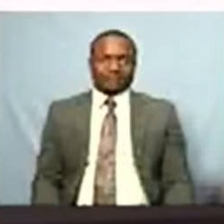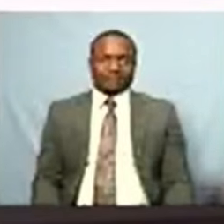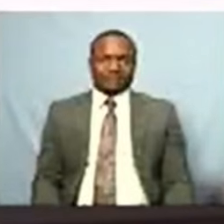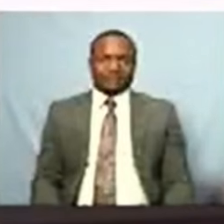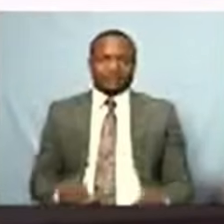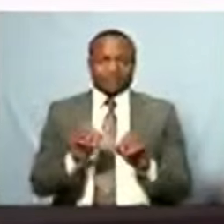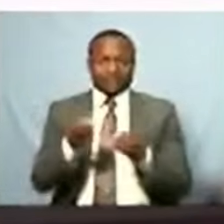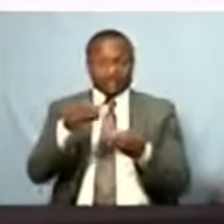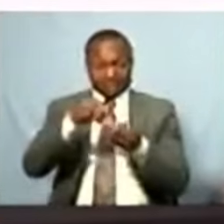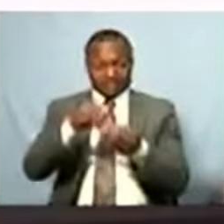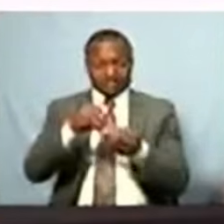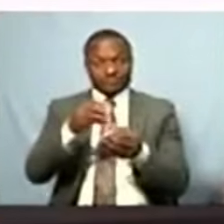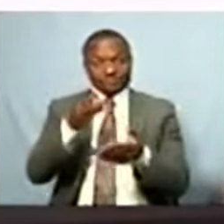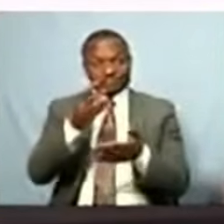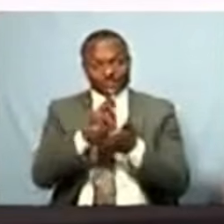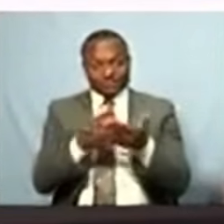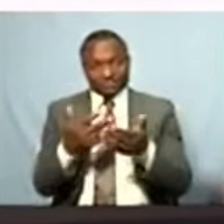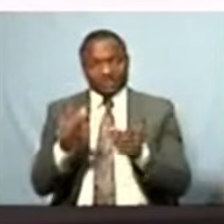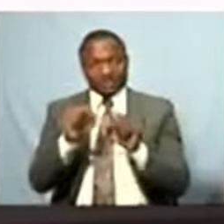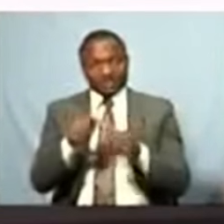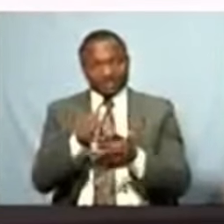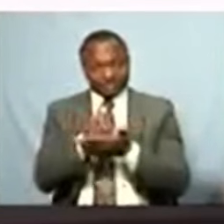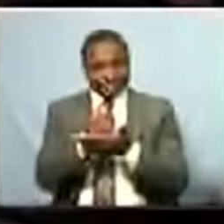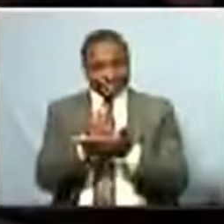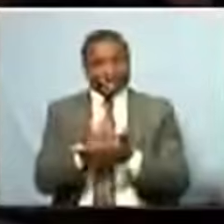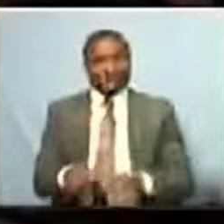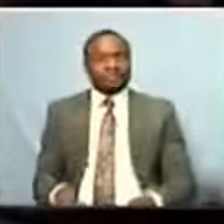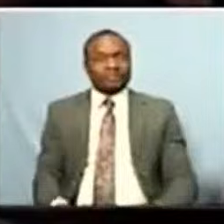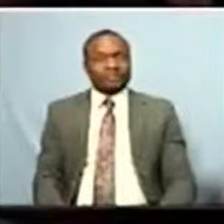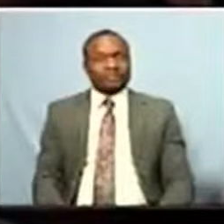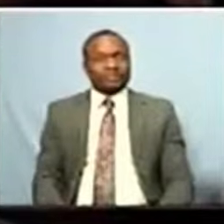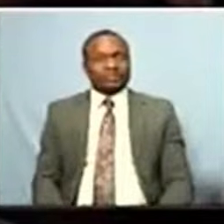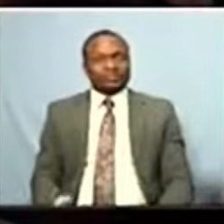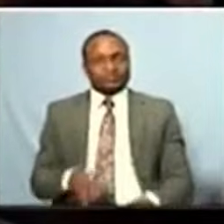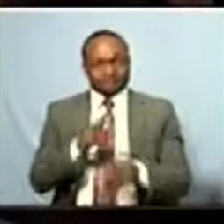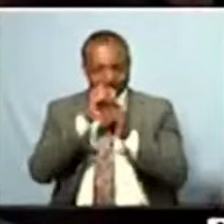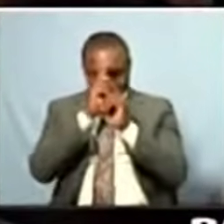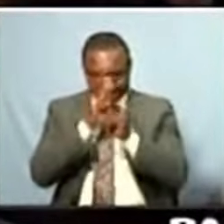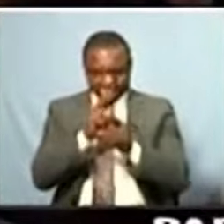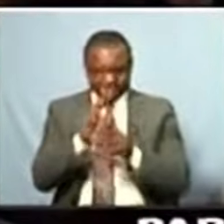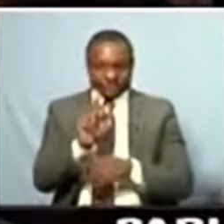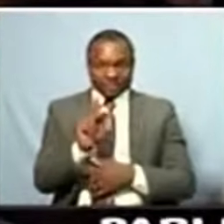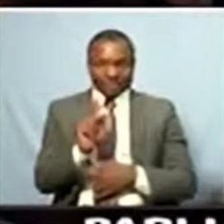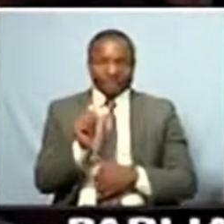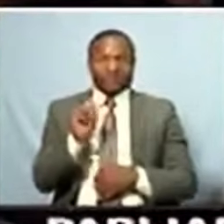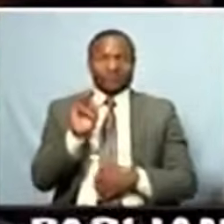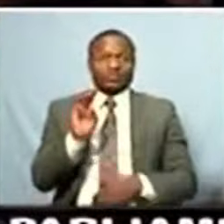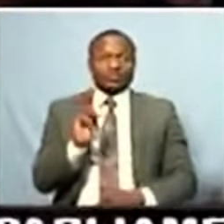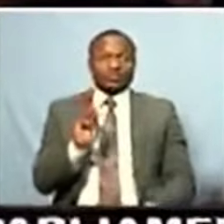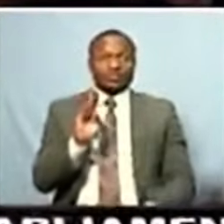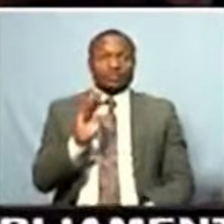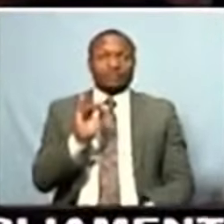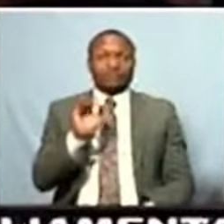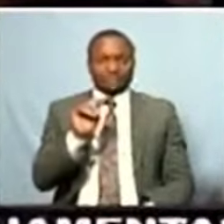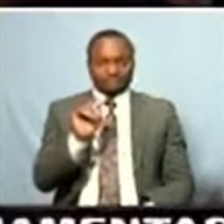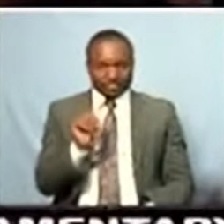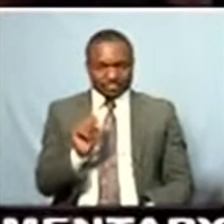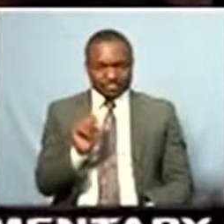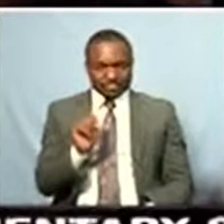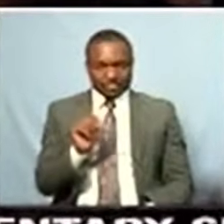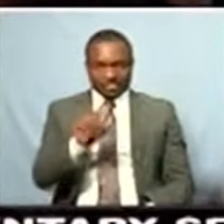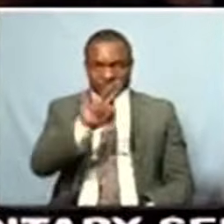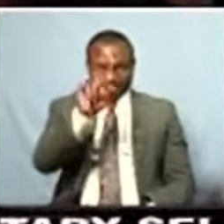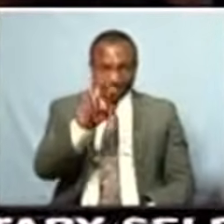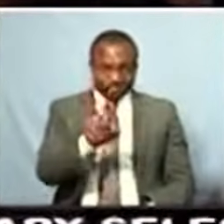Can I add maybe something? Can help your Yeah. director. Yeah. I think, Honorable Kambit, actually your question,